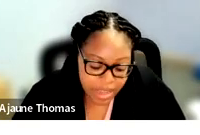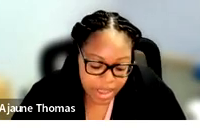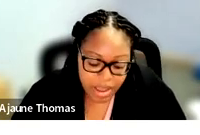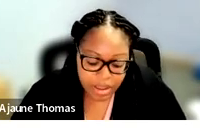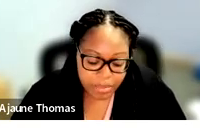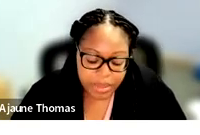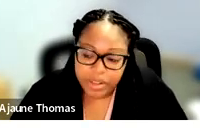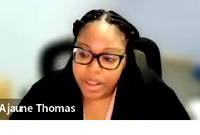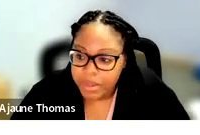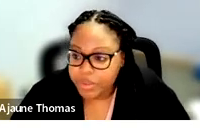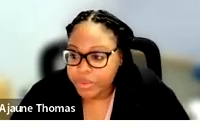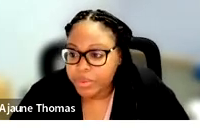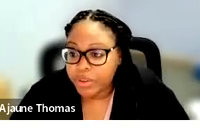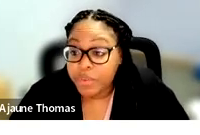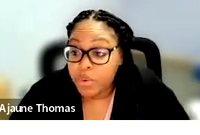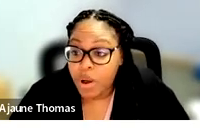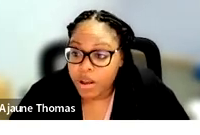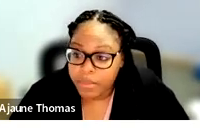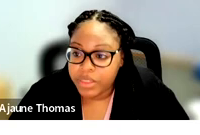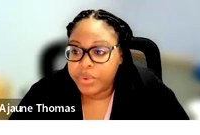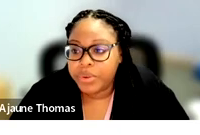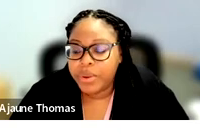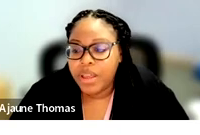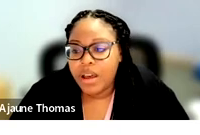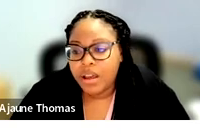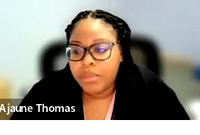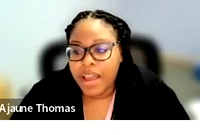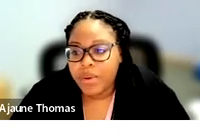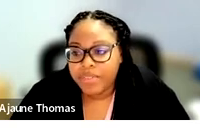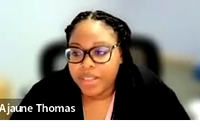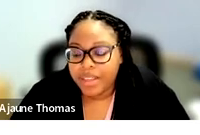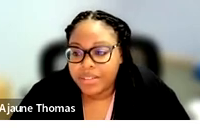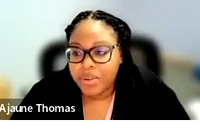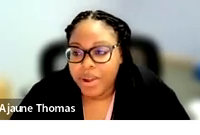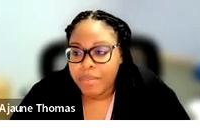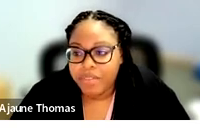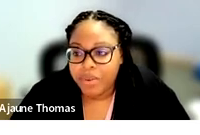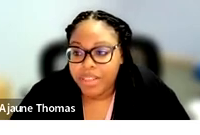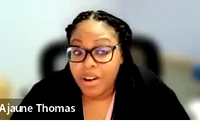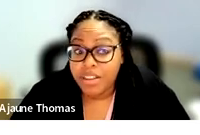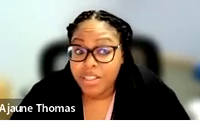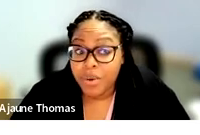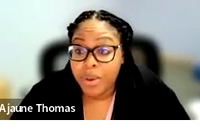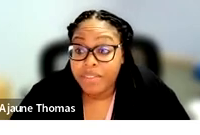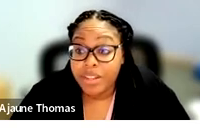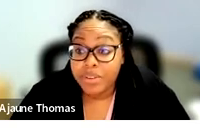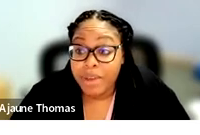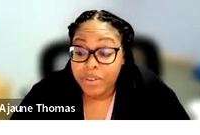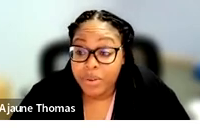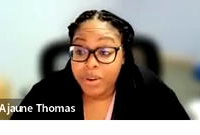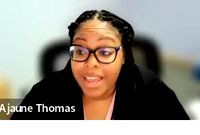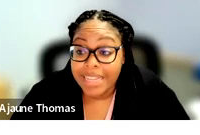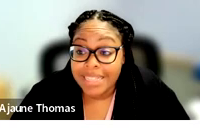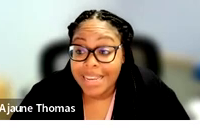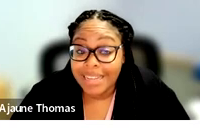see an alert coming through or a phone call coming through. And I don't have to like go grab my phone. And then also if I lose